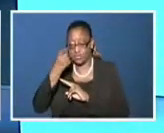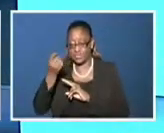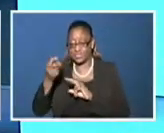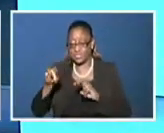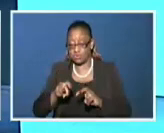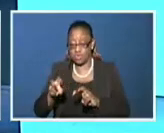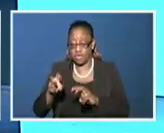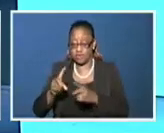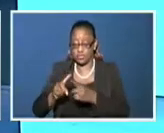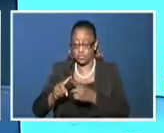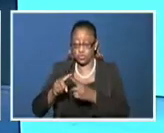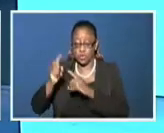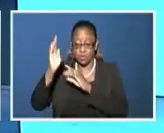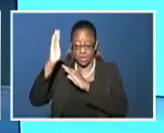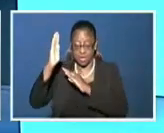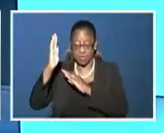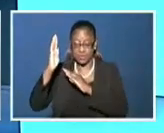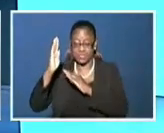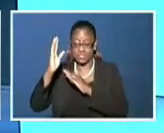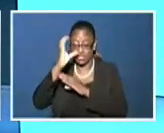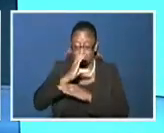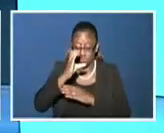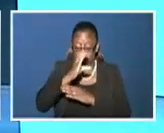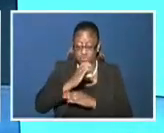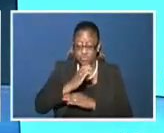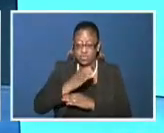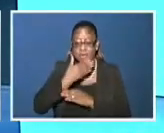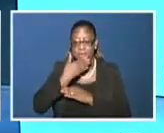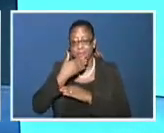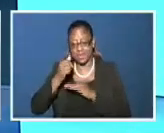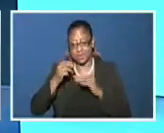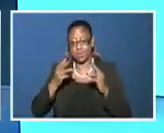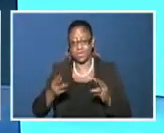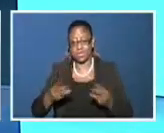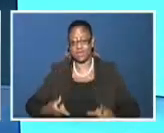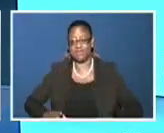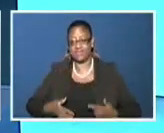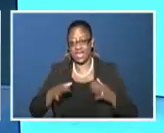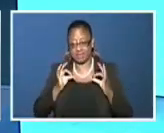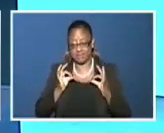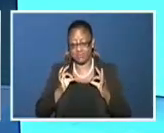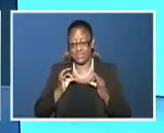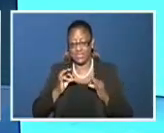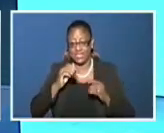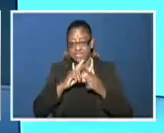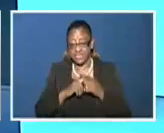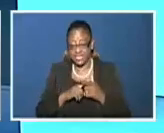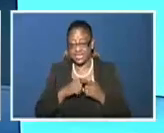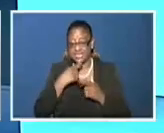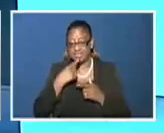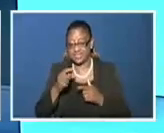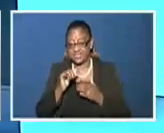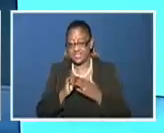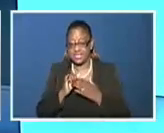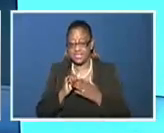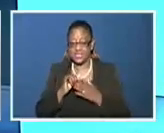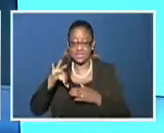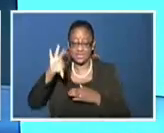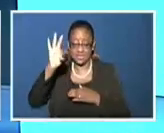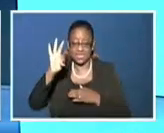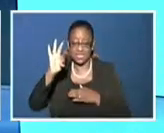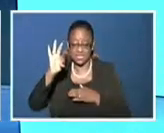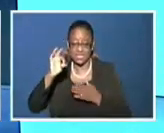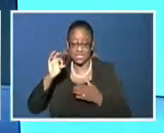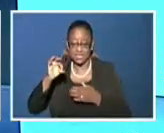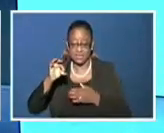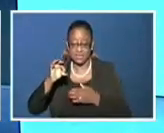Bahamas in search of a better life, at times using smugglers to do so. He shared what the League is doing as it looks for ways to